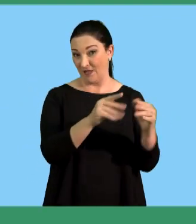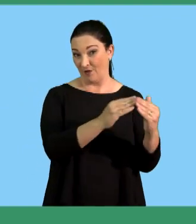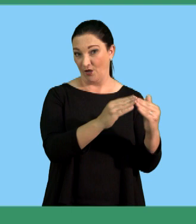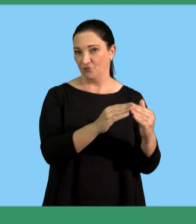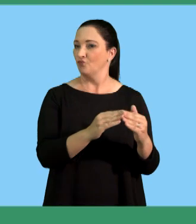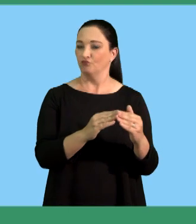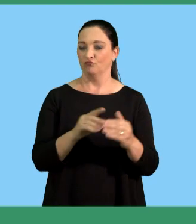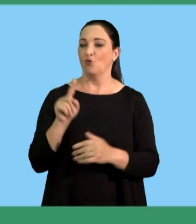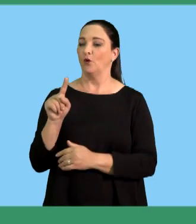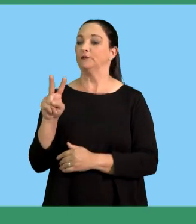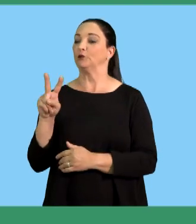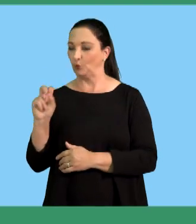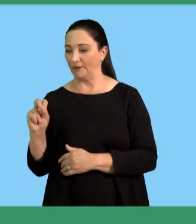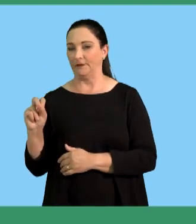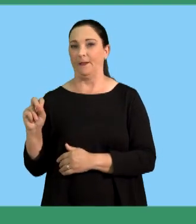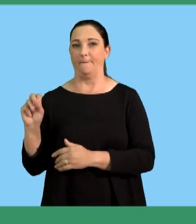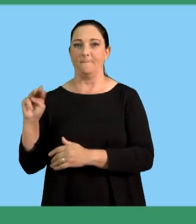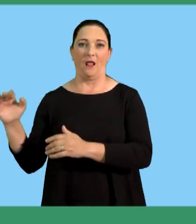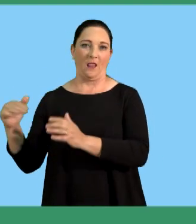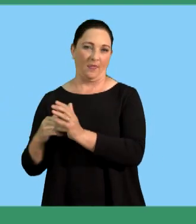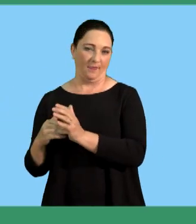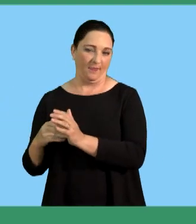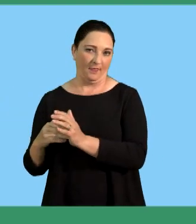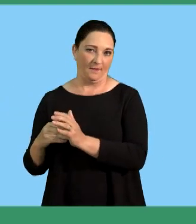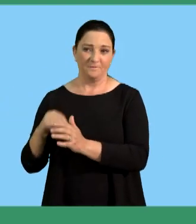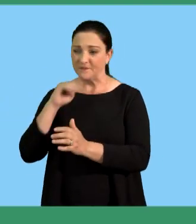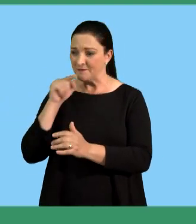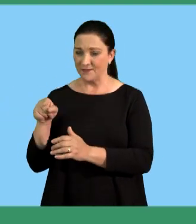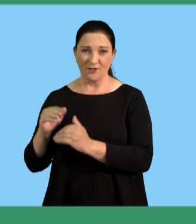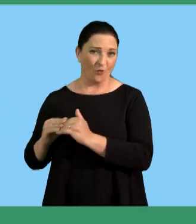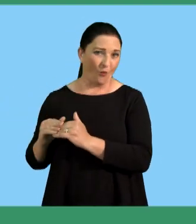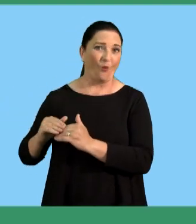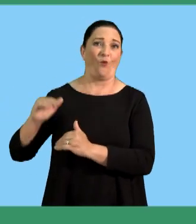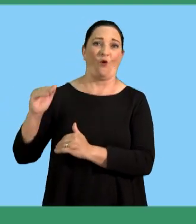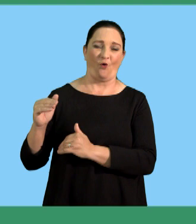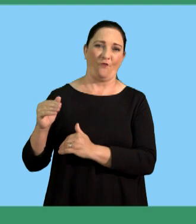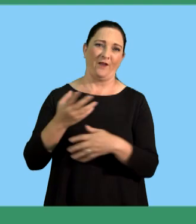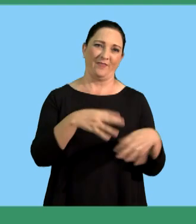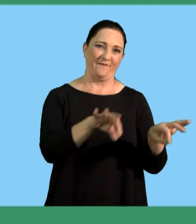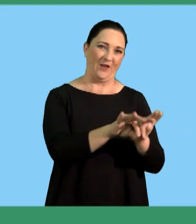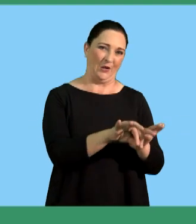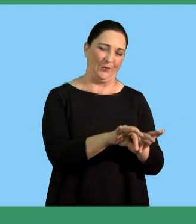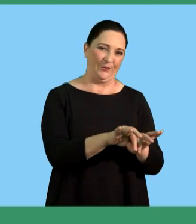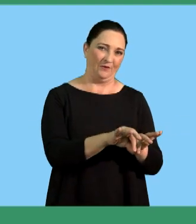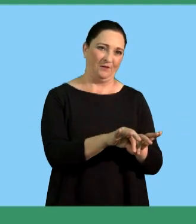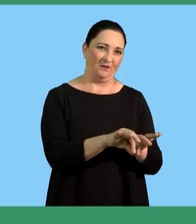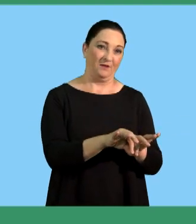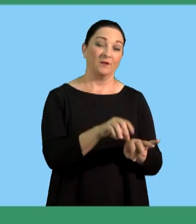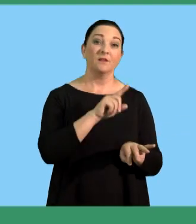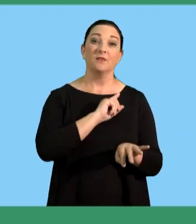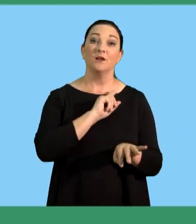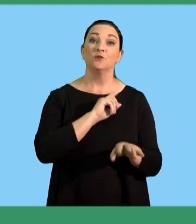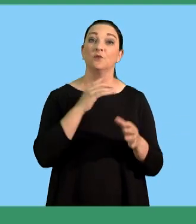asset now is 120 million. So this is more. This is more than the value of the asset.